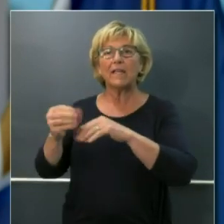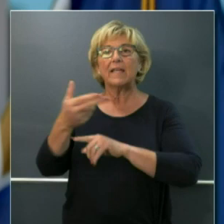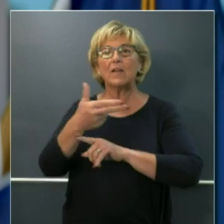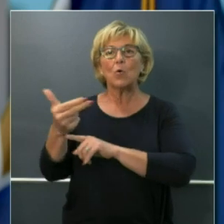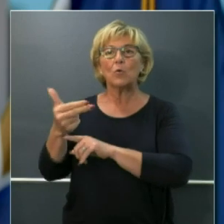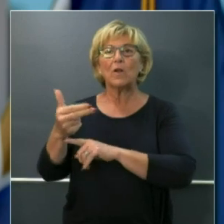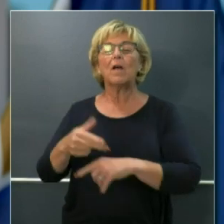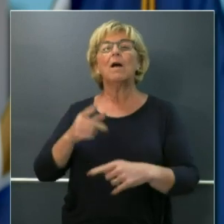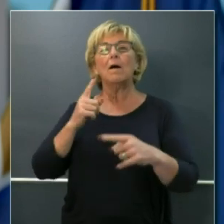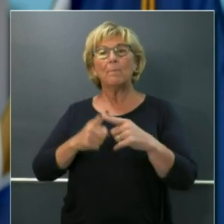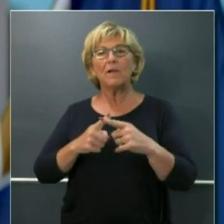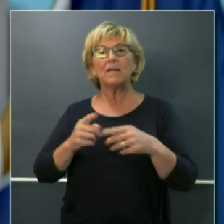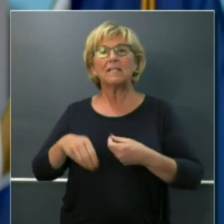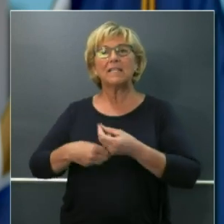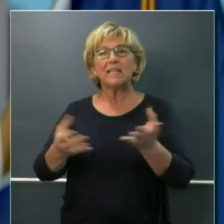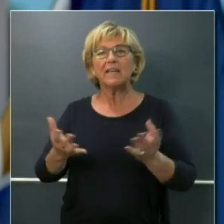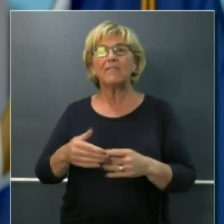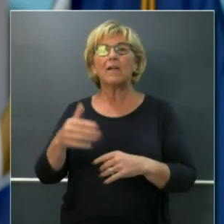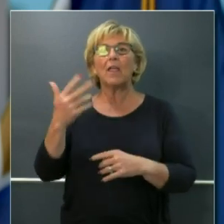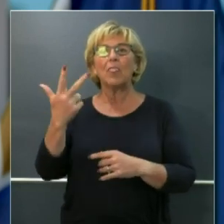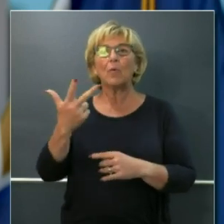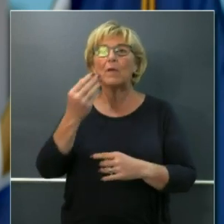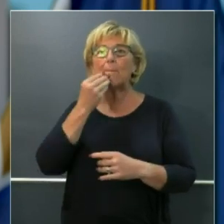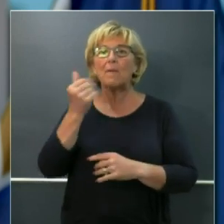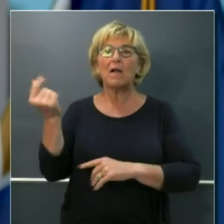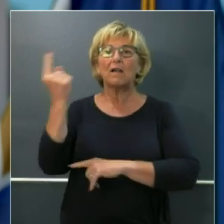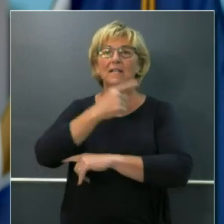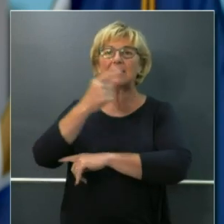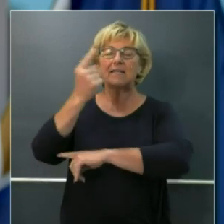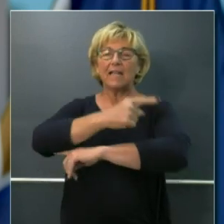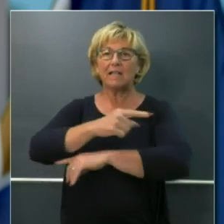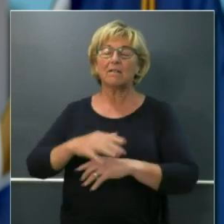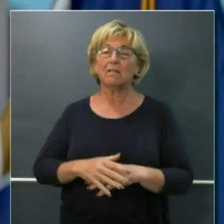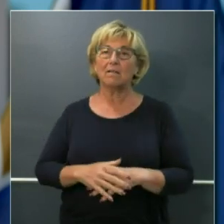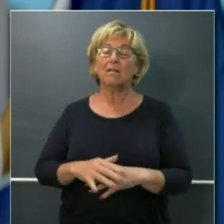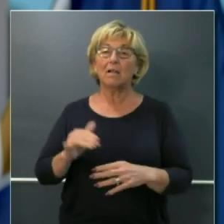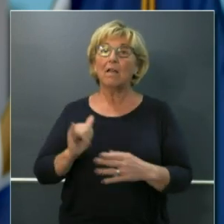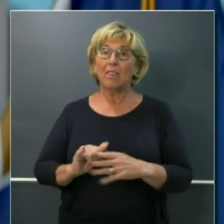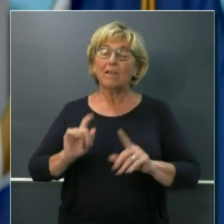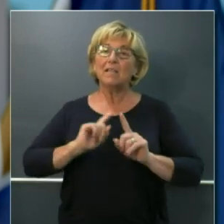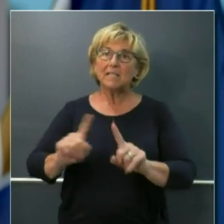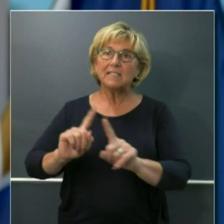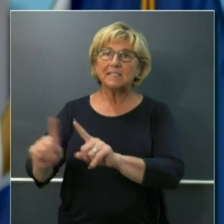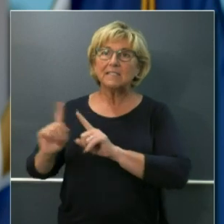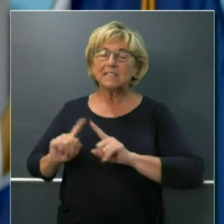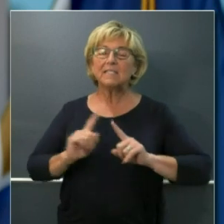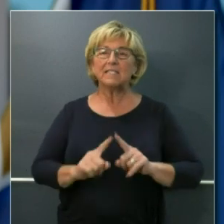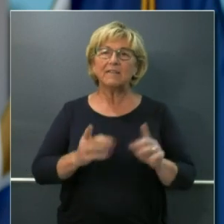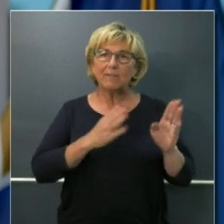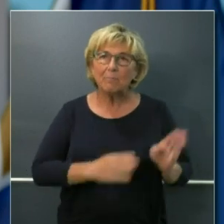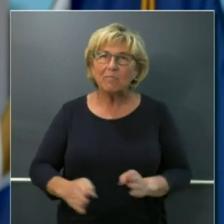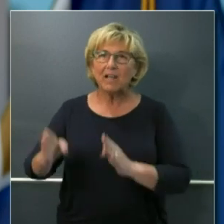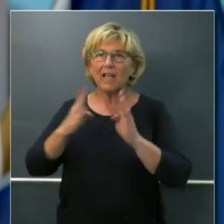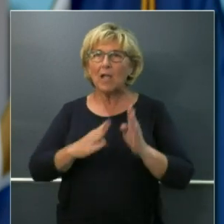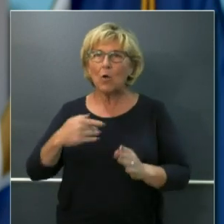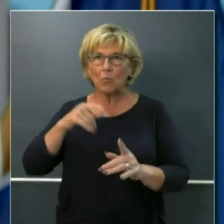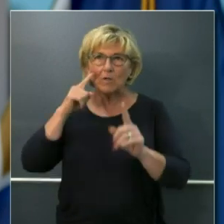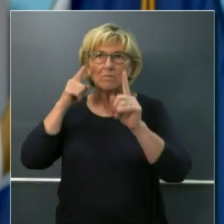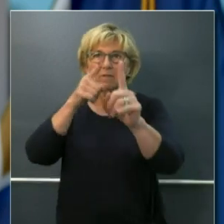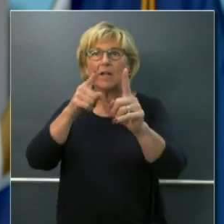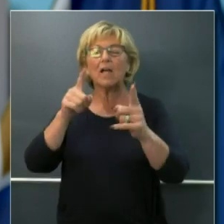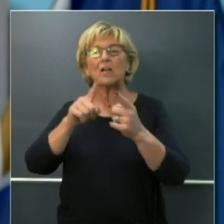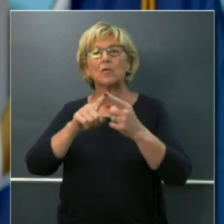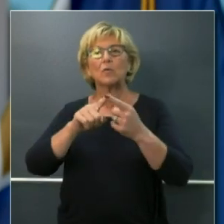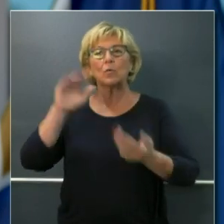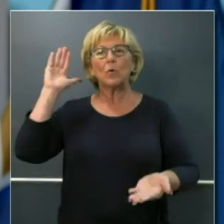meals a day being provided. This is among many different homeless strategies throughout the state of California. It's